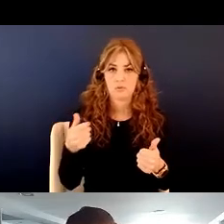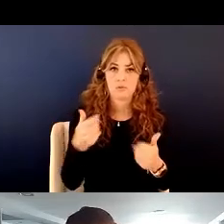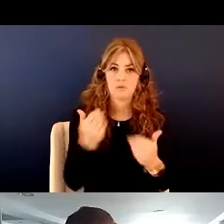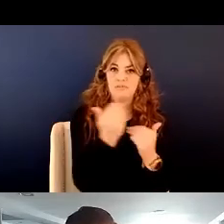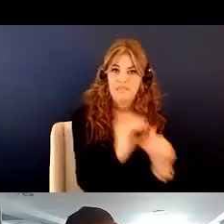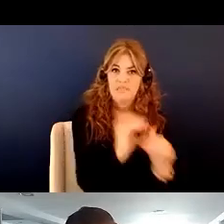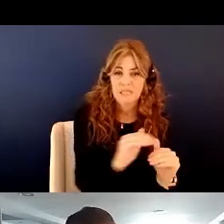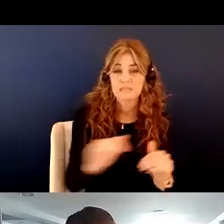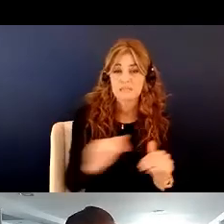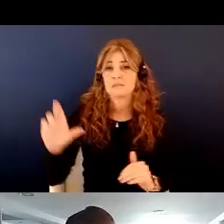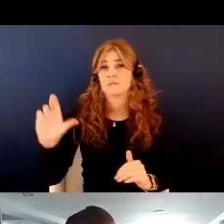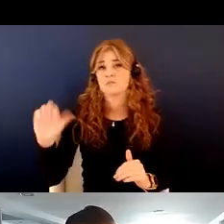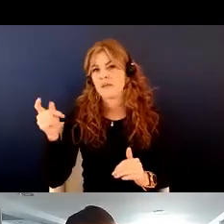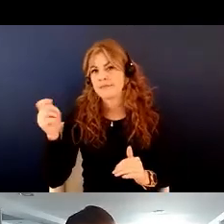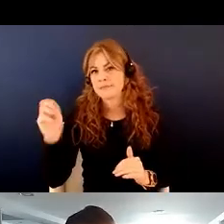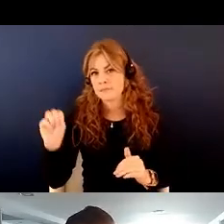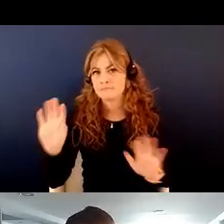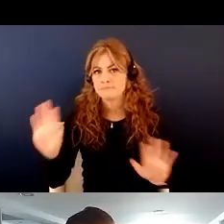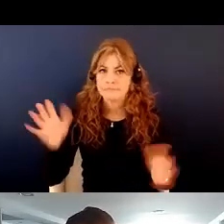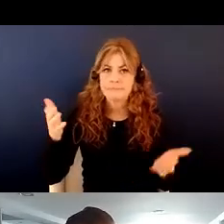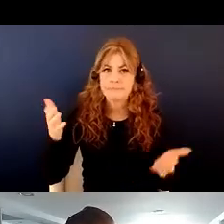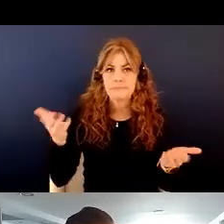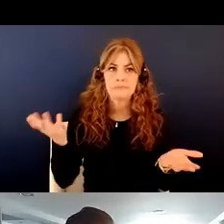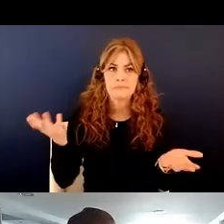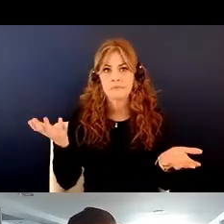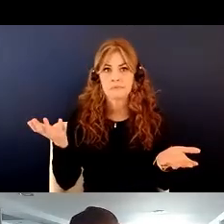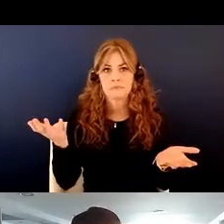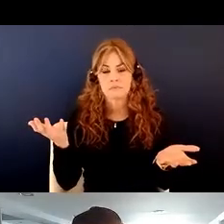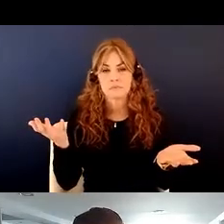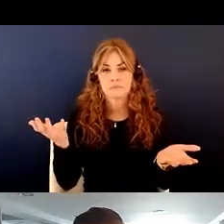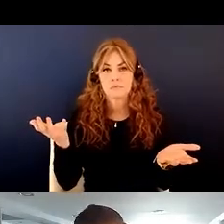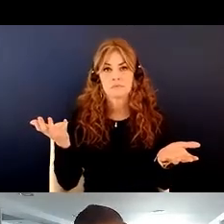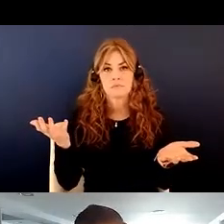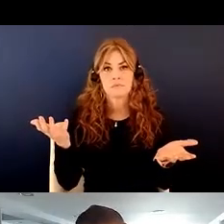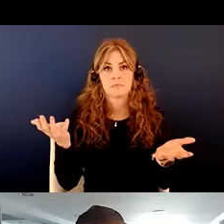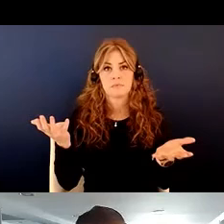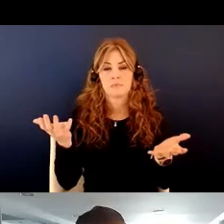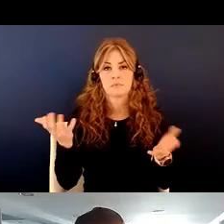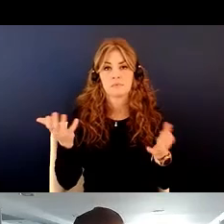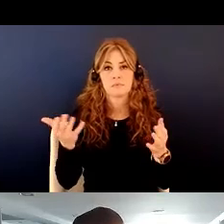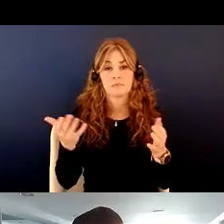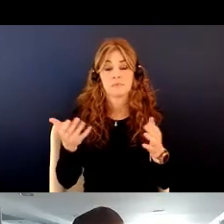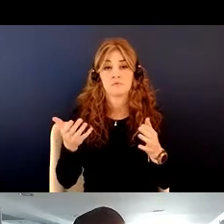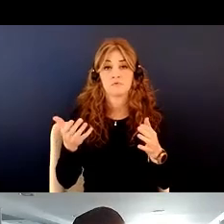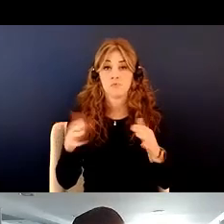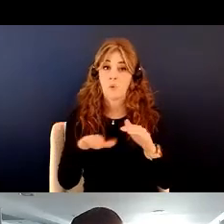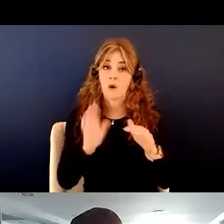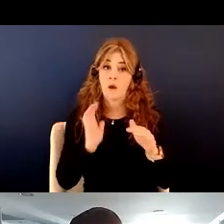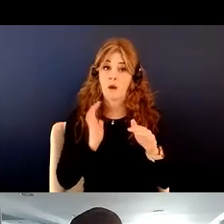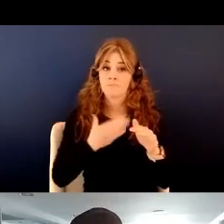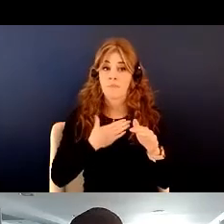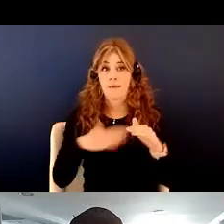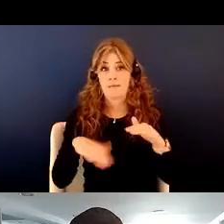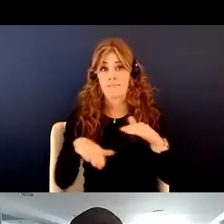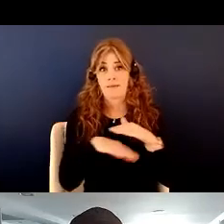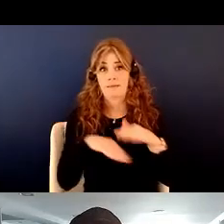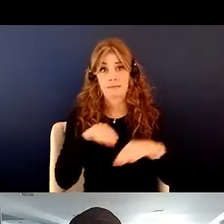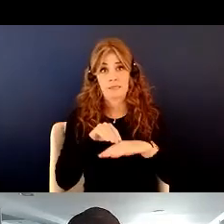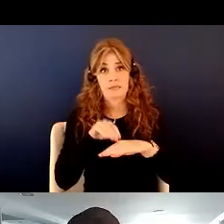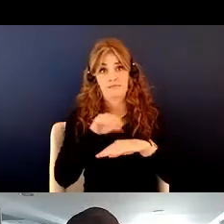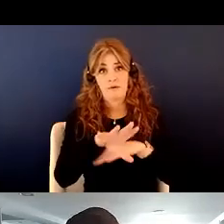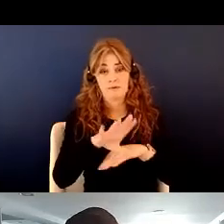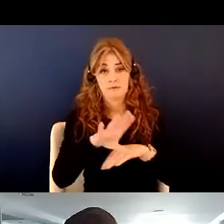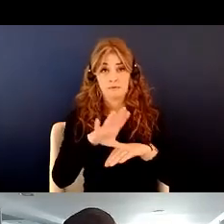a random effects model. And the basic advice that I think we would all give to our